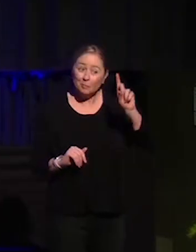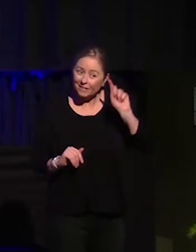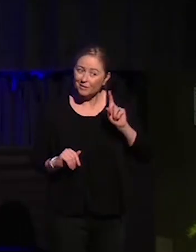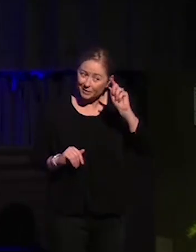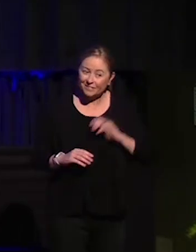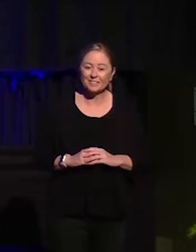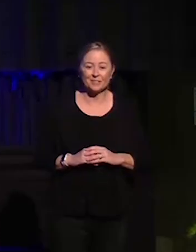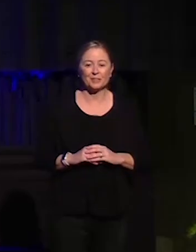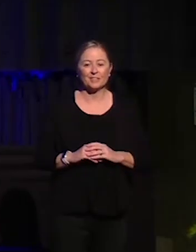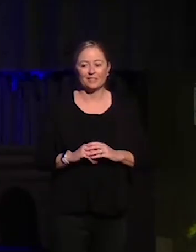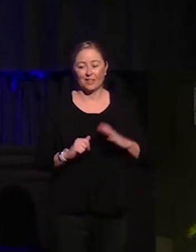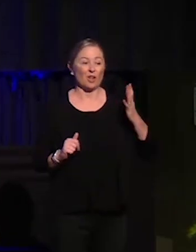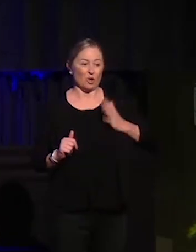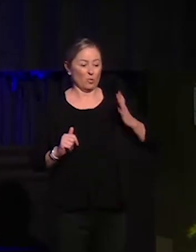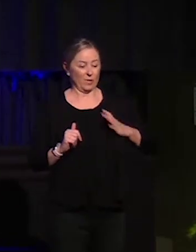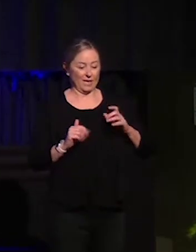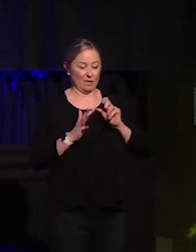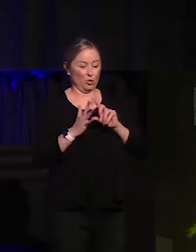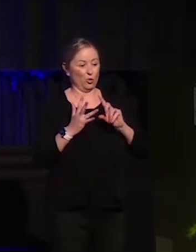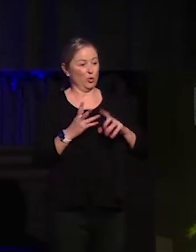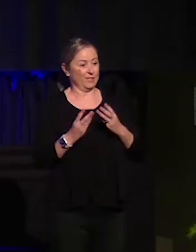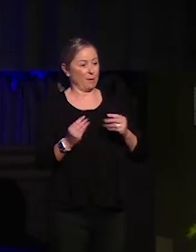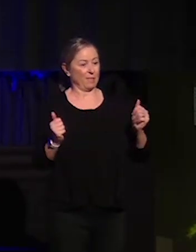but we need action.